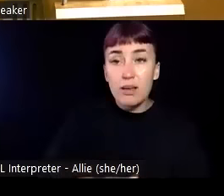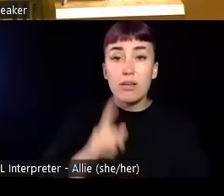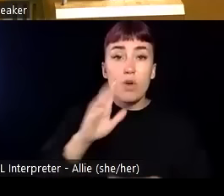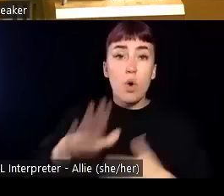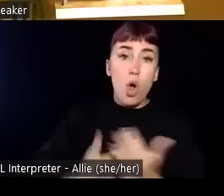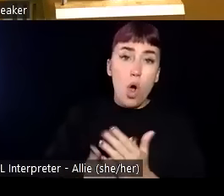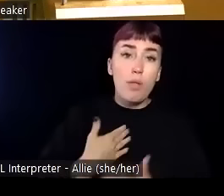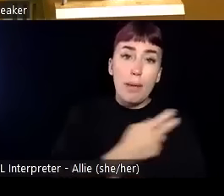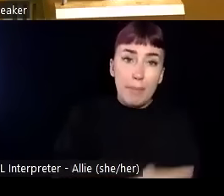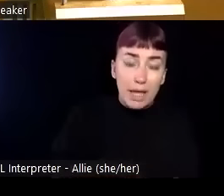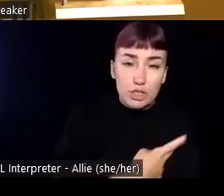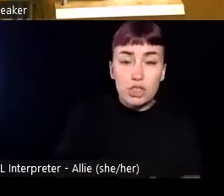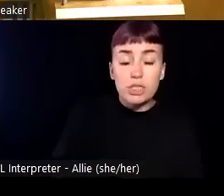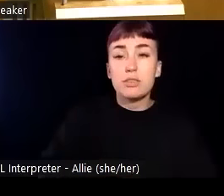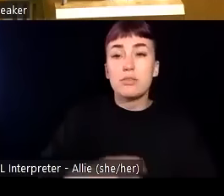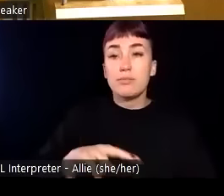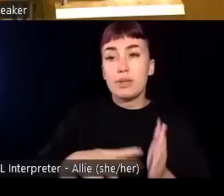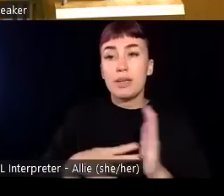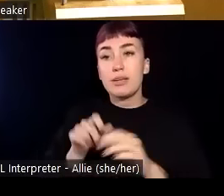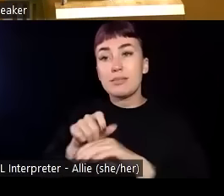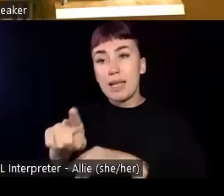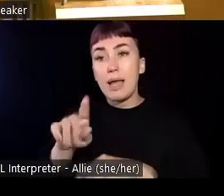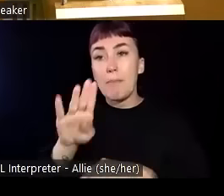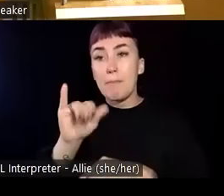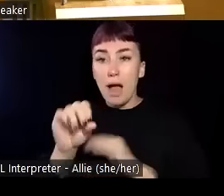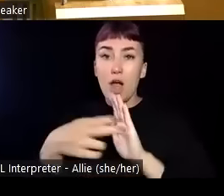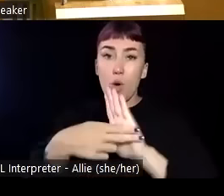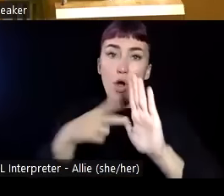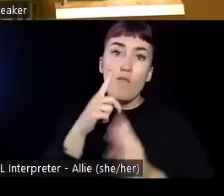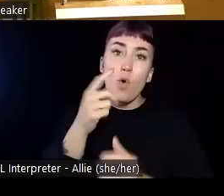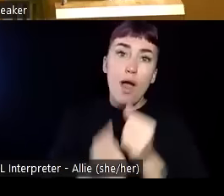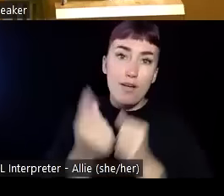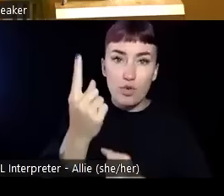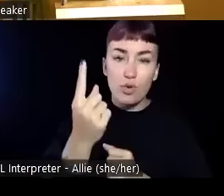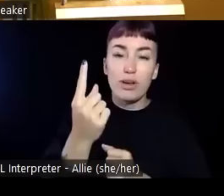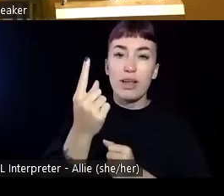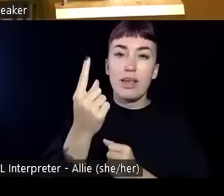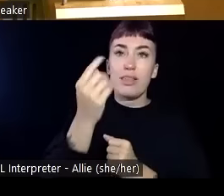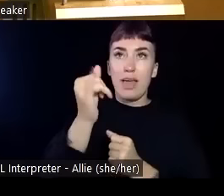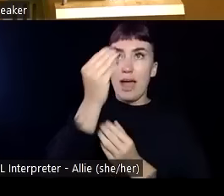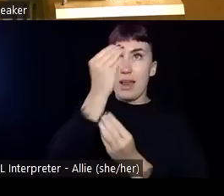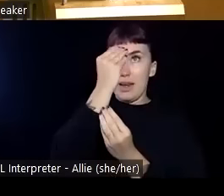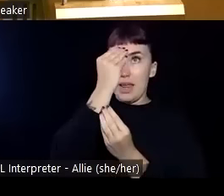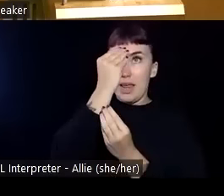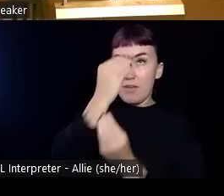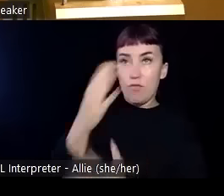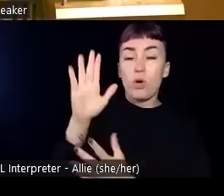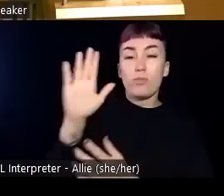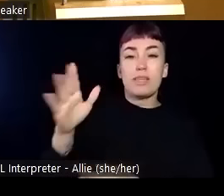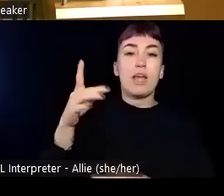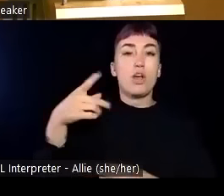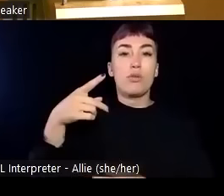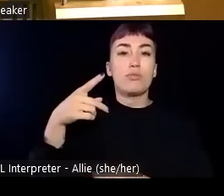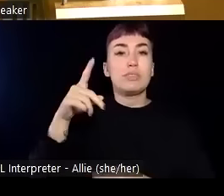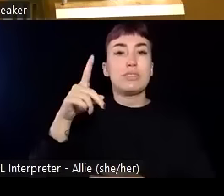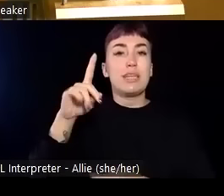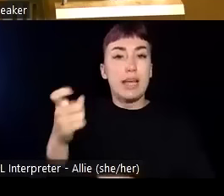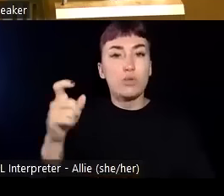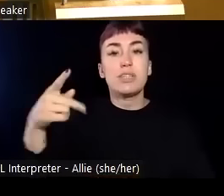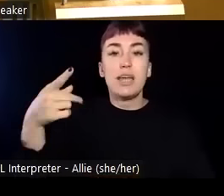my patients, which means sending biomarkers on everyone, because it informs their prognosis, their diagnosis and